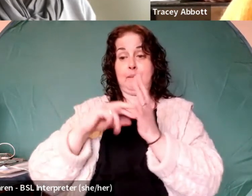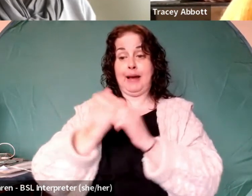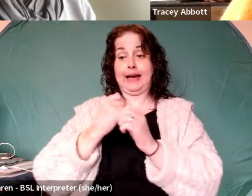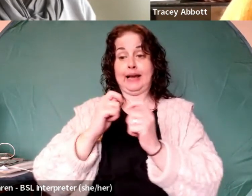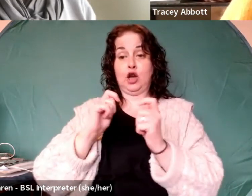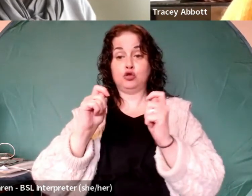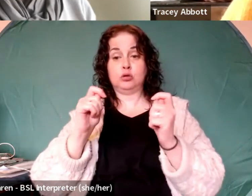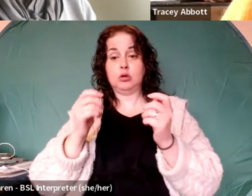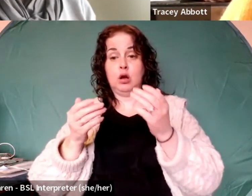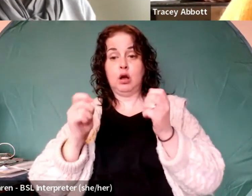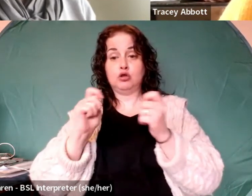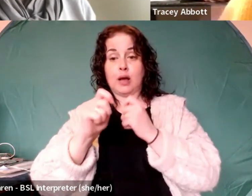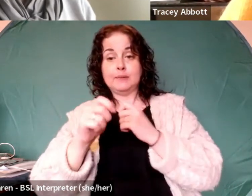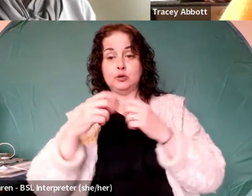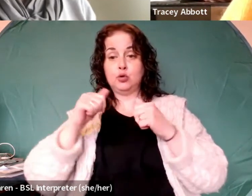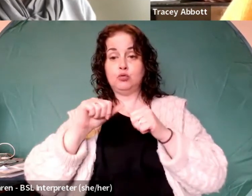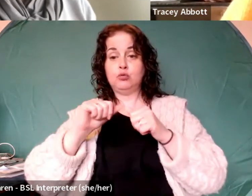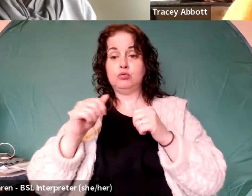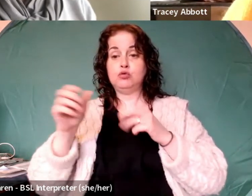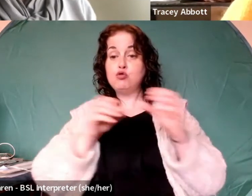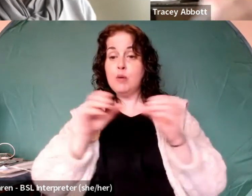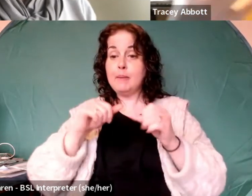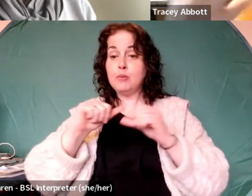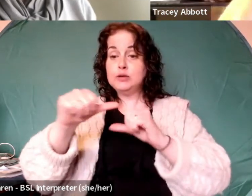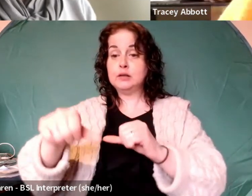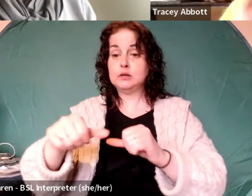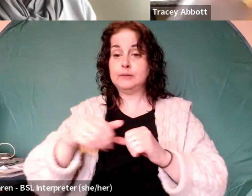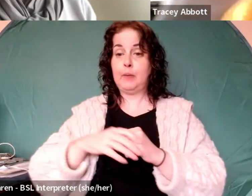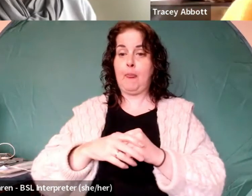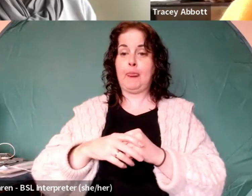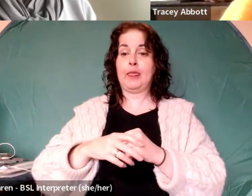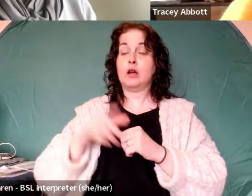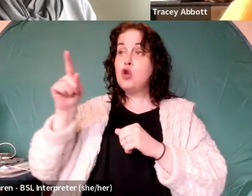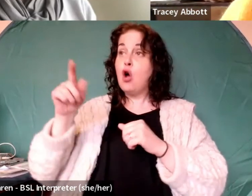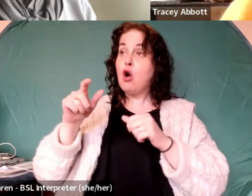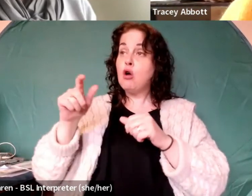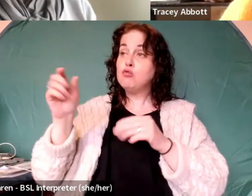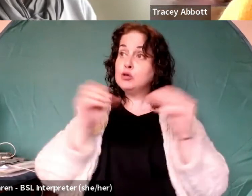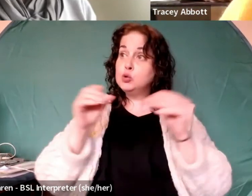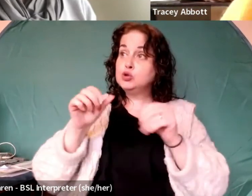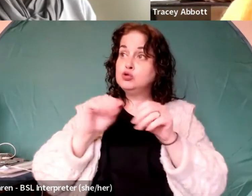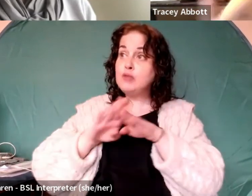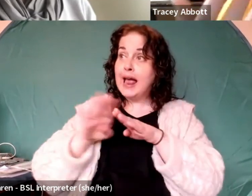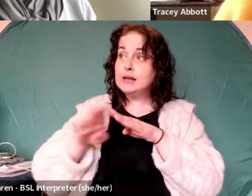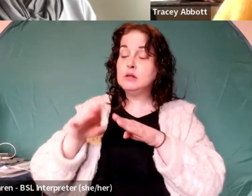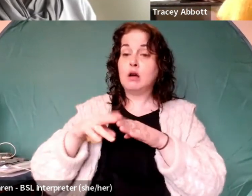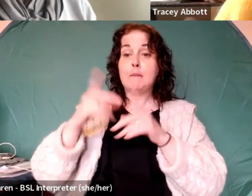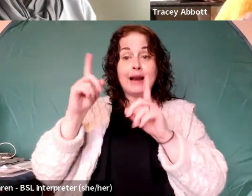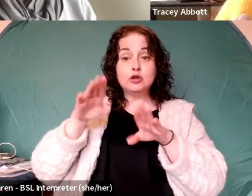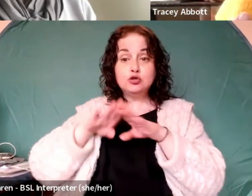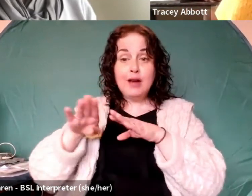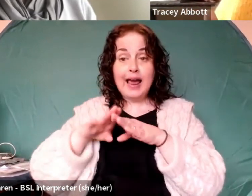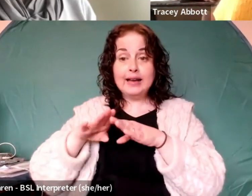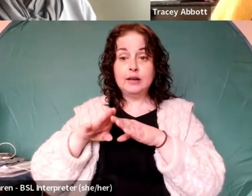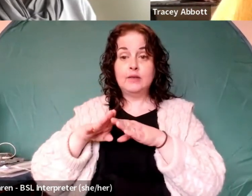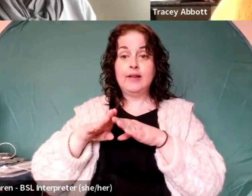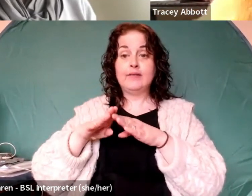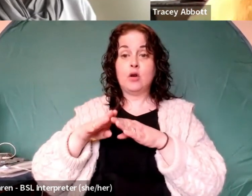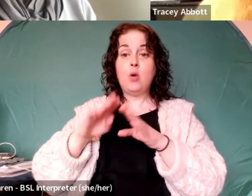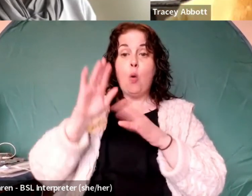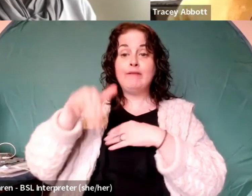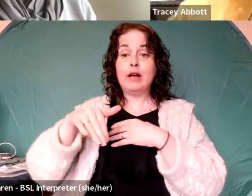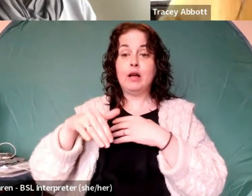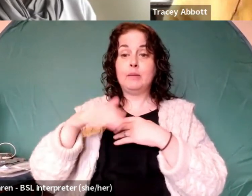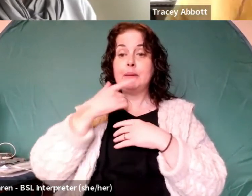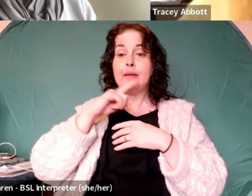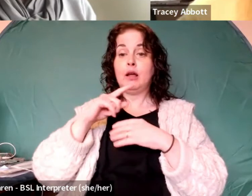adjustments to the recruitment process? Are your recruiters trained? Are your hiring managers trained? Have you got over that ick factor that people have